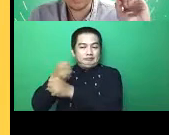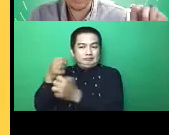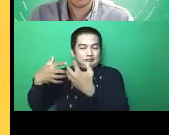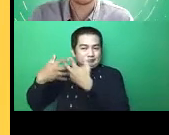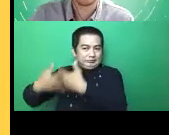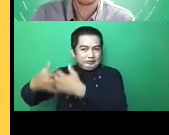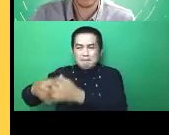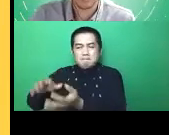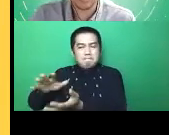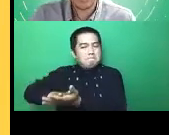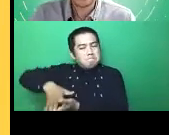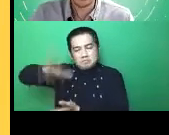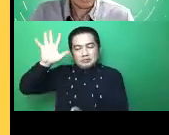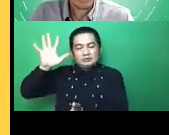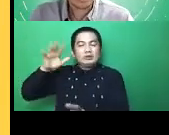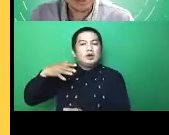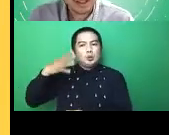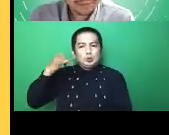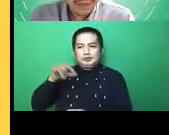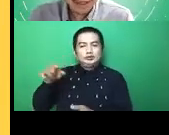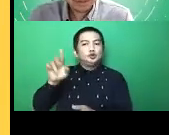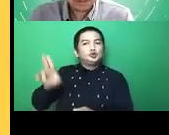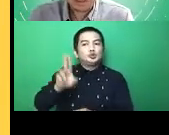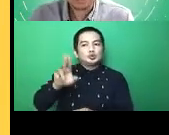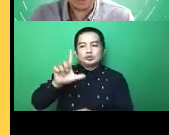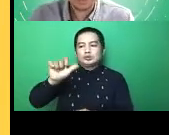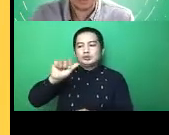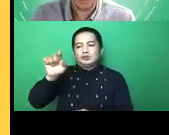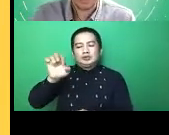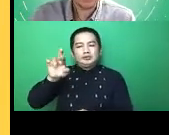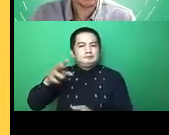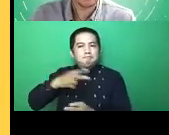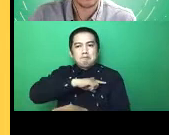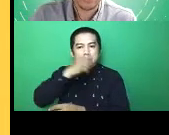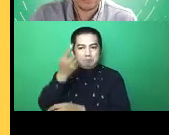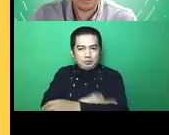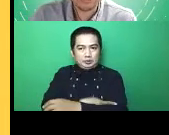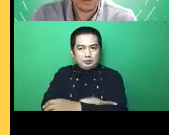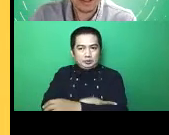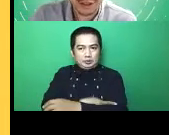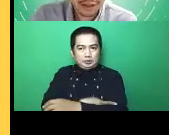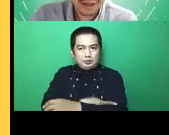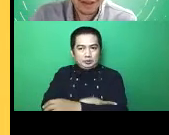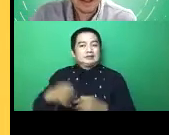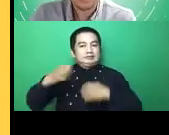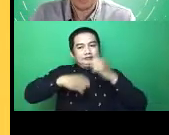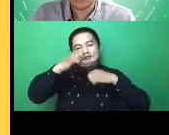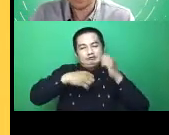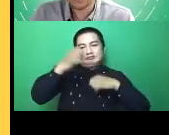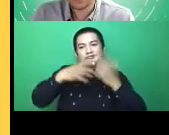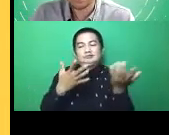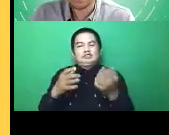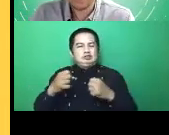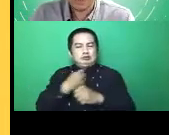need a very high-powered laser. But in turn, they produce output that are engineering grade, meaning very strong,